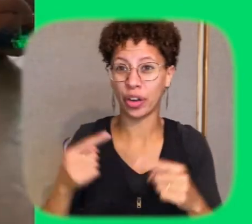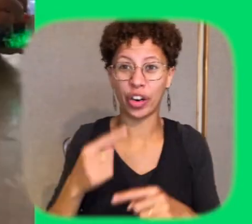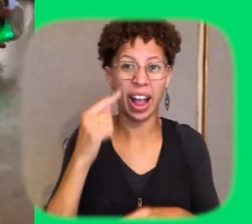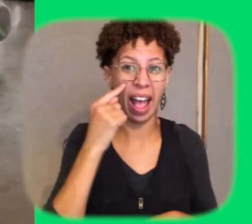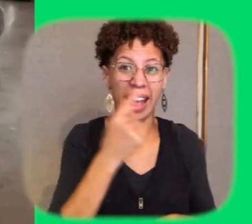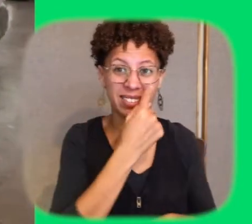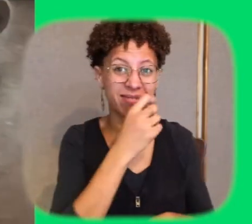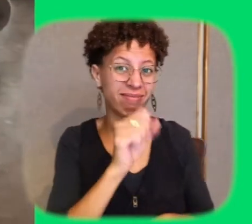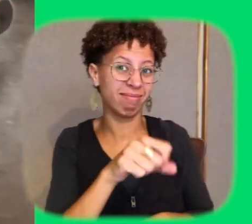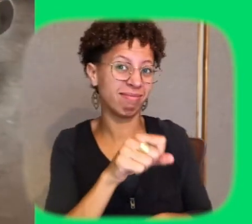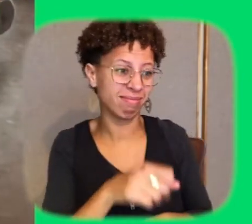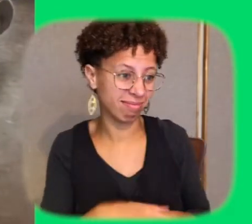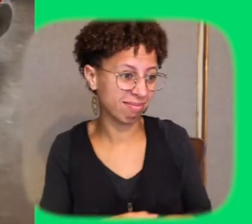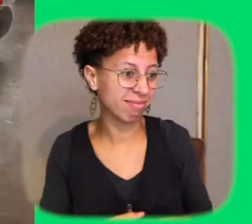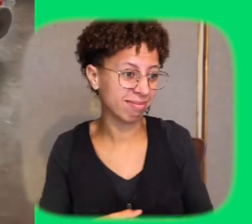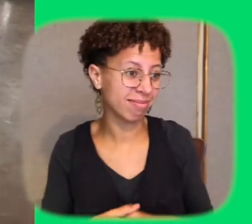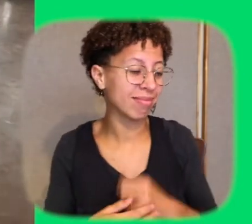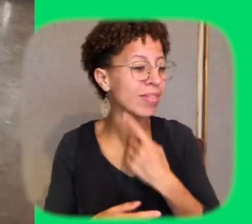And what else does it do?